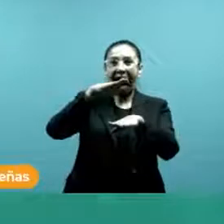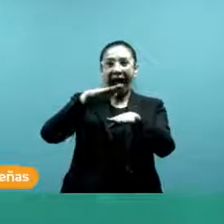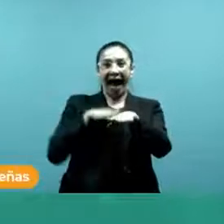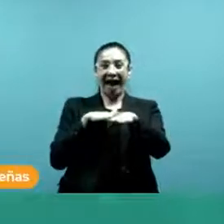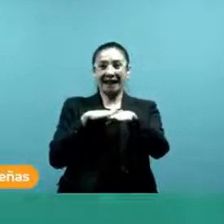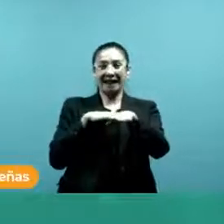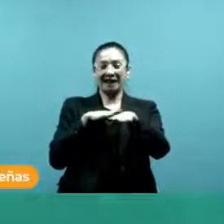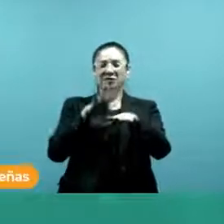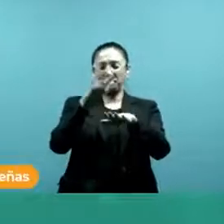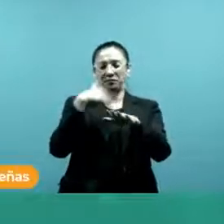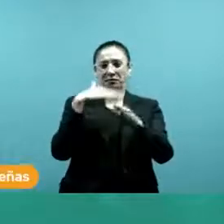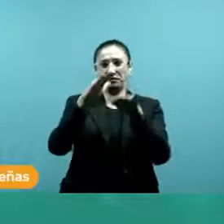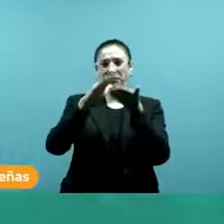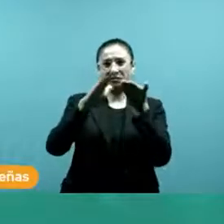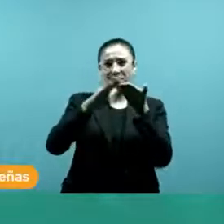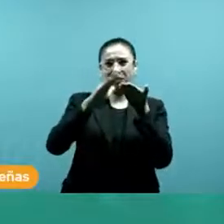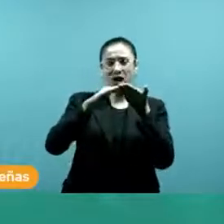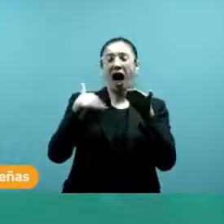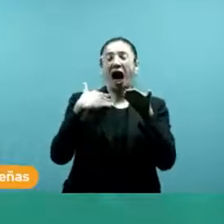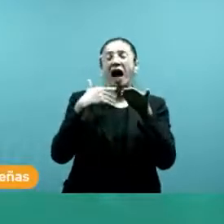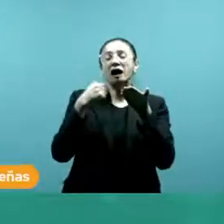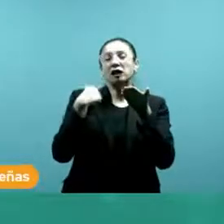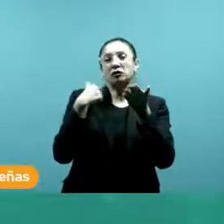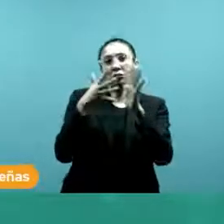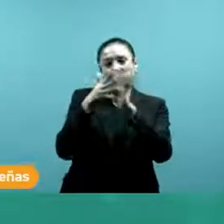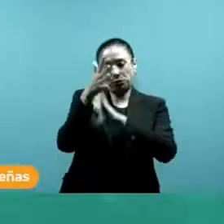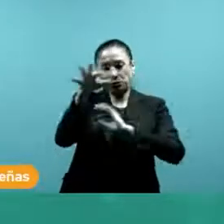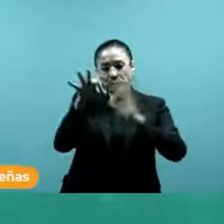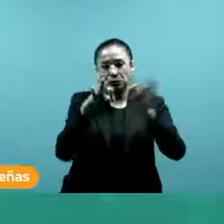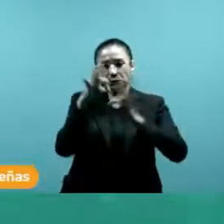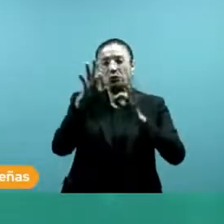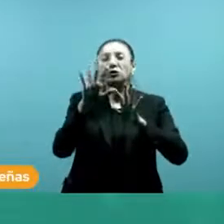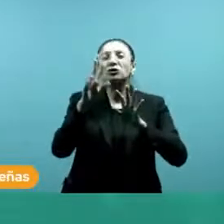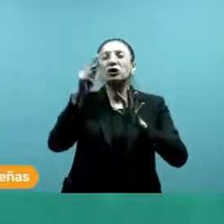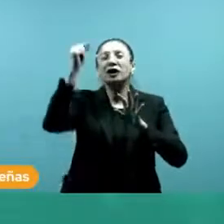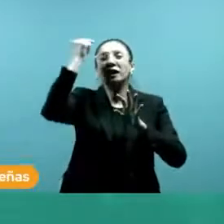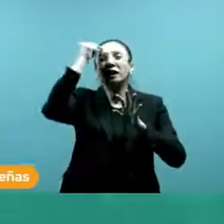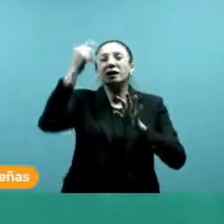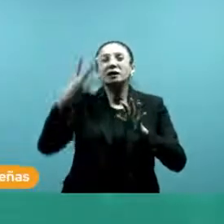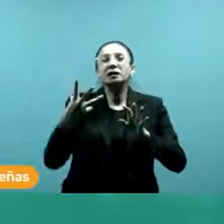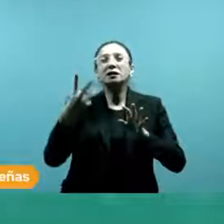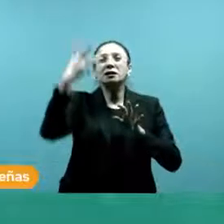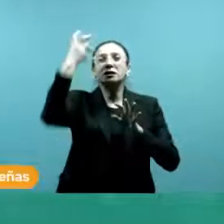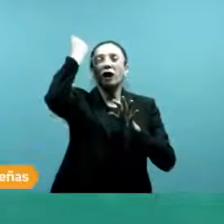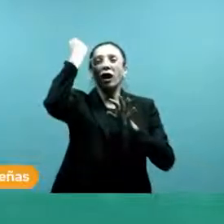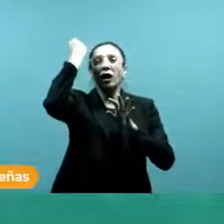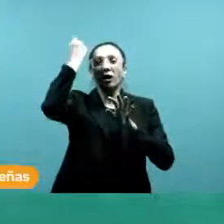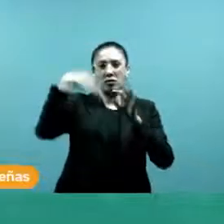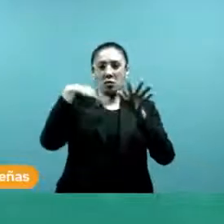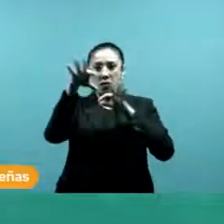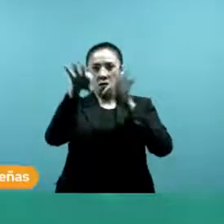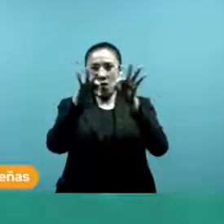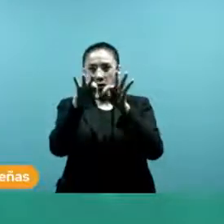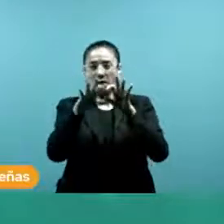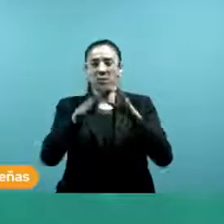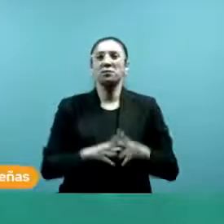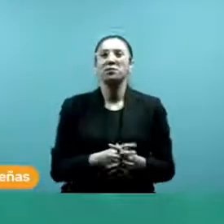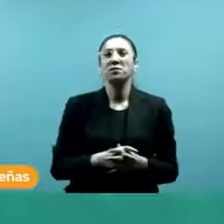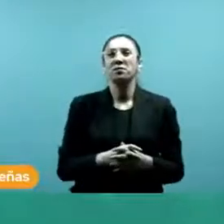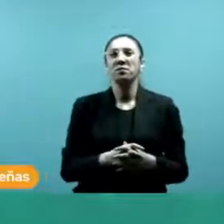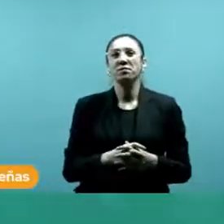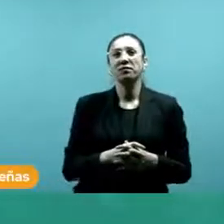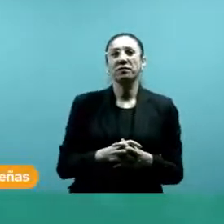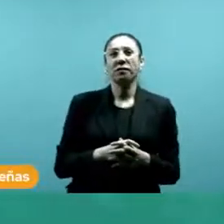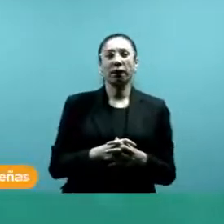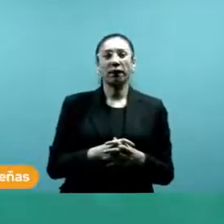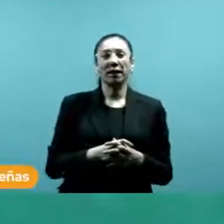background to the development of Auschwitz. Anteriores al desarrollo de Auschwitz. So this is the picture of the first